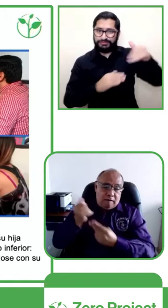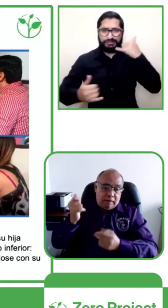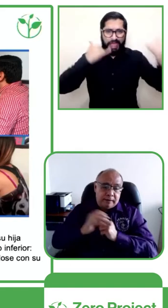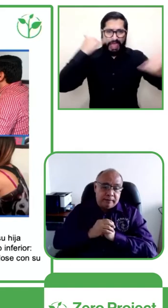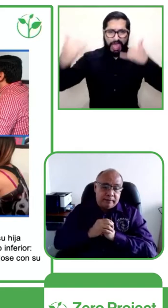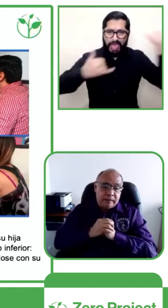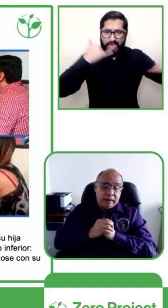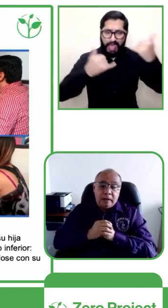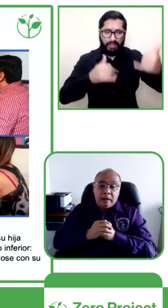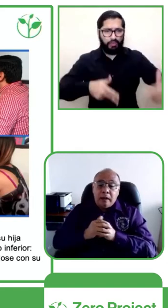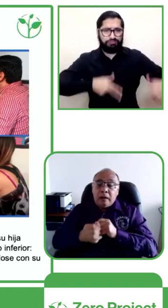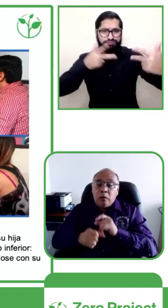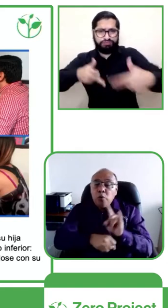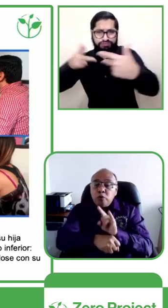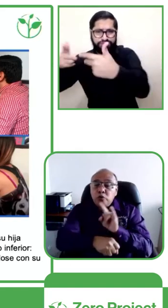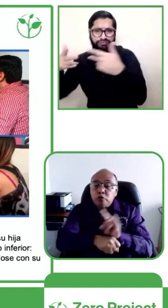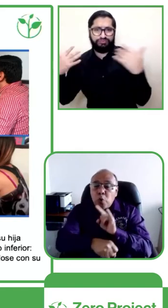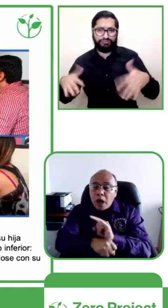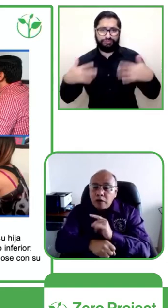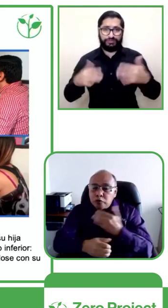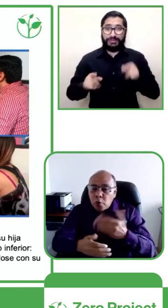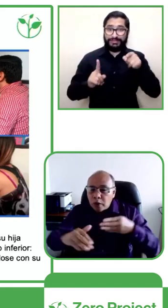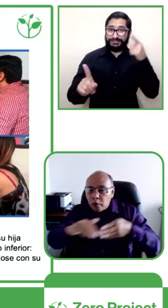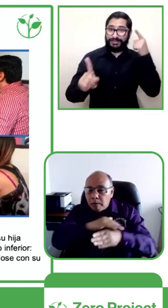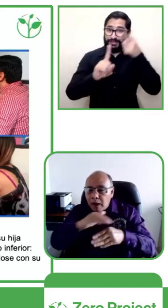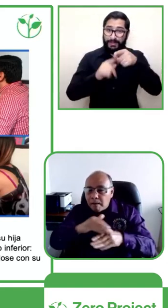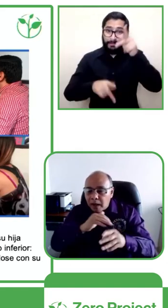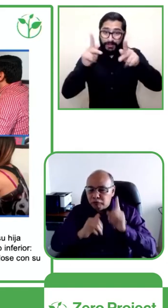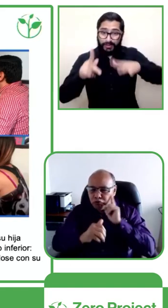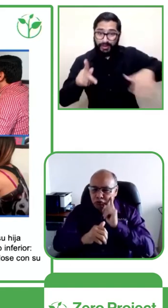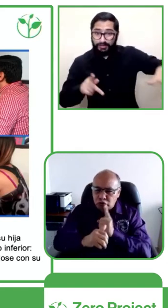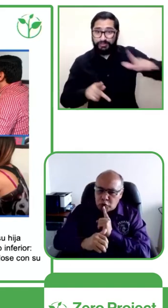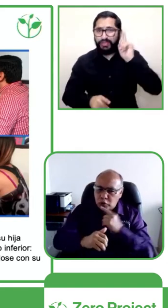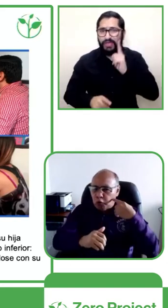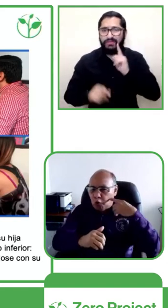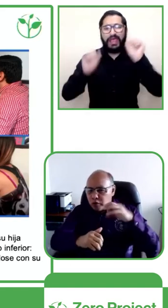3,911,702 double or